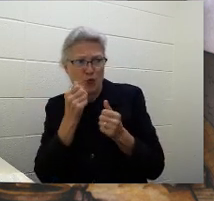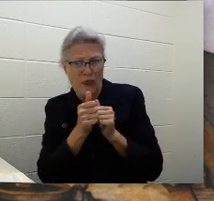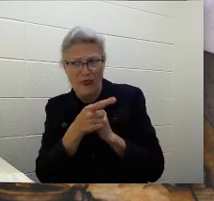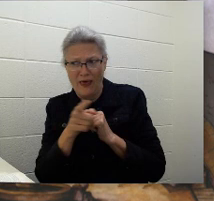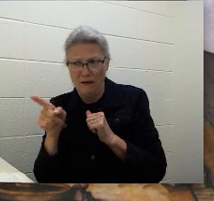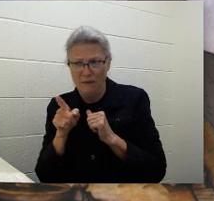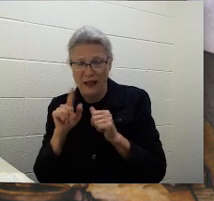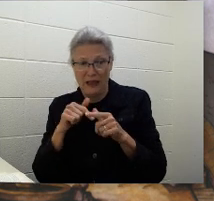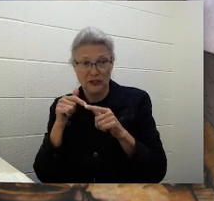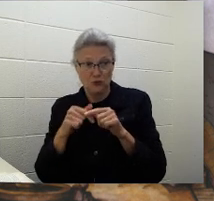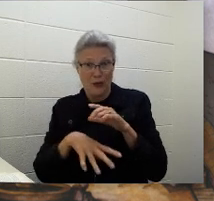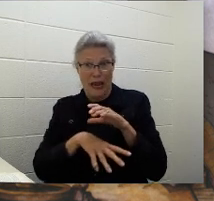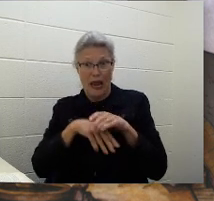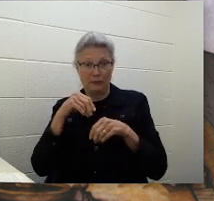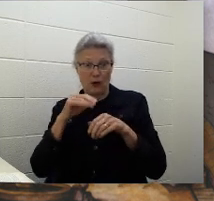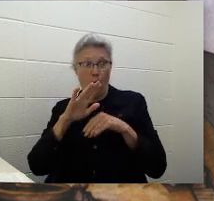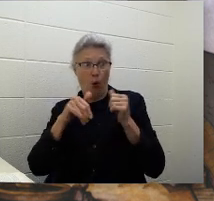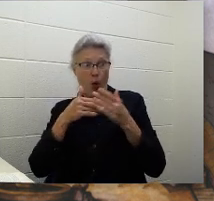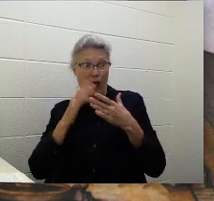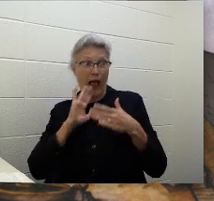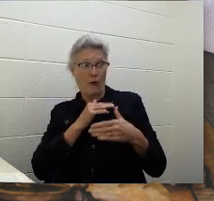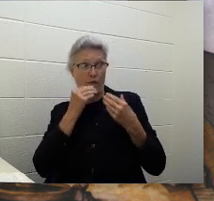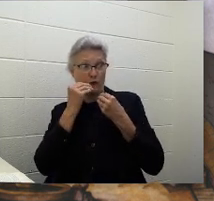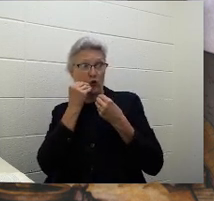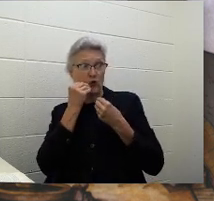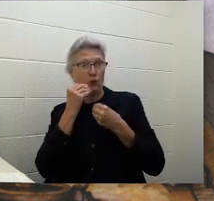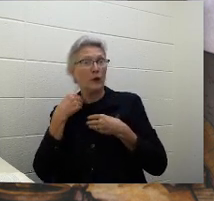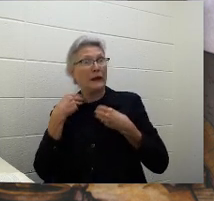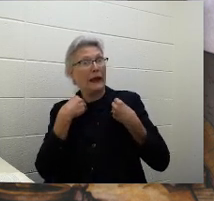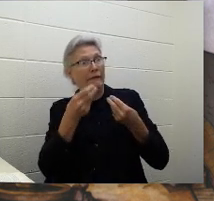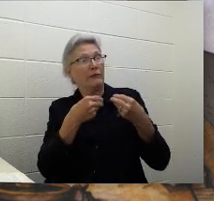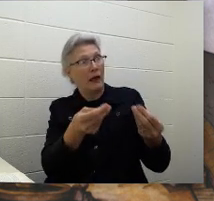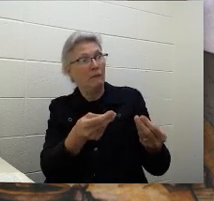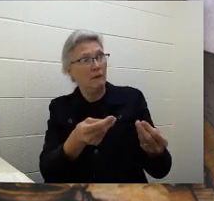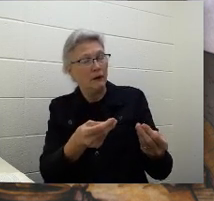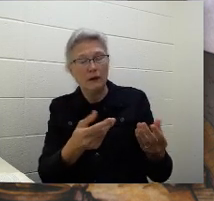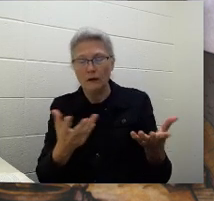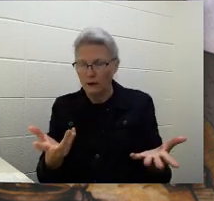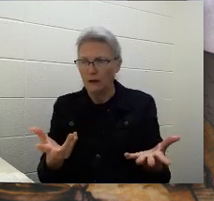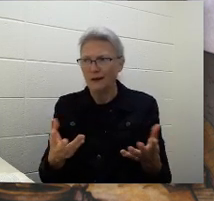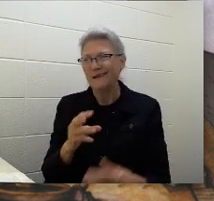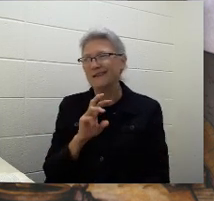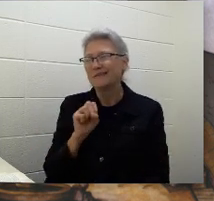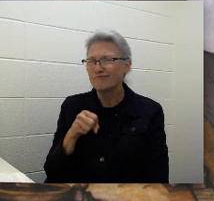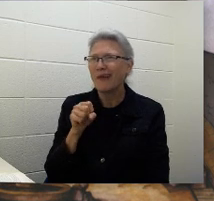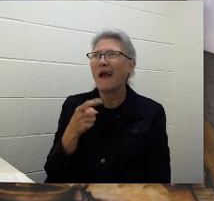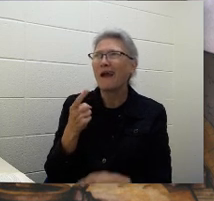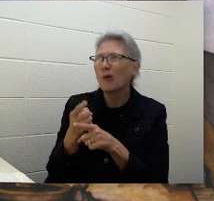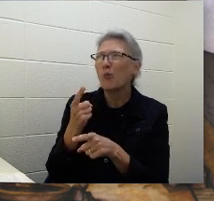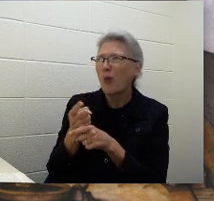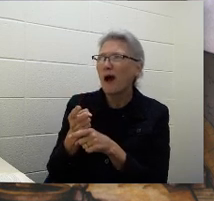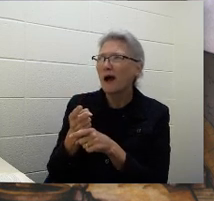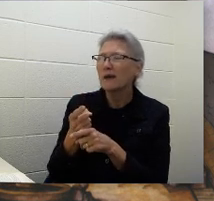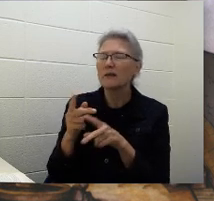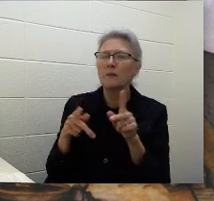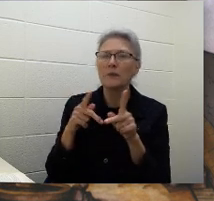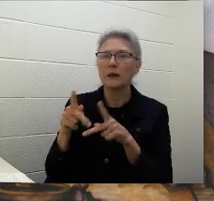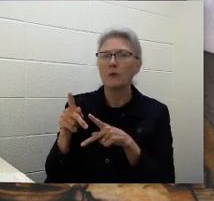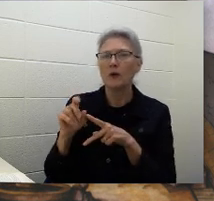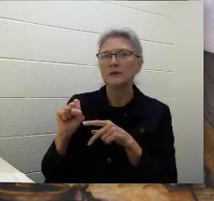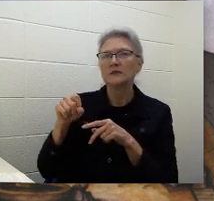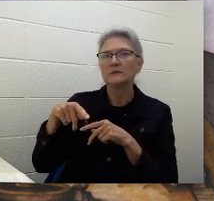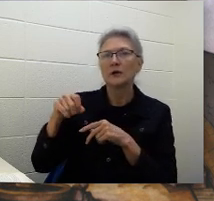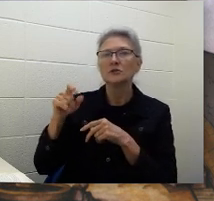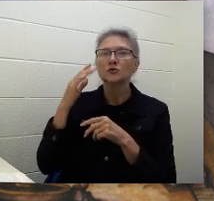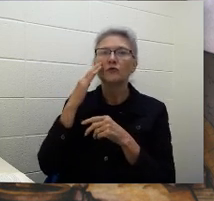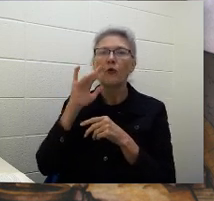everything." Wilmer nodded, knowing she was right. The people of Sparks knew of only 3 other